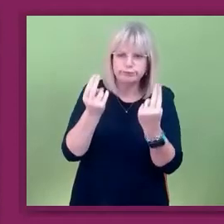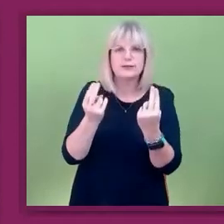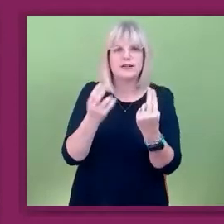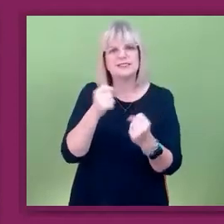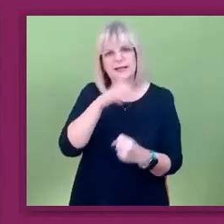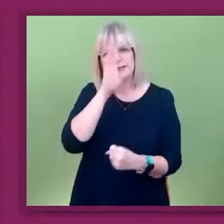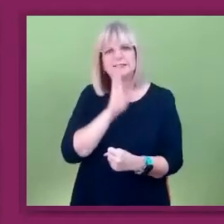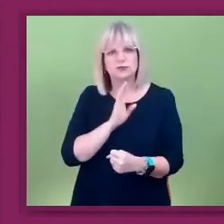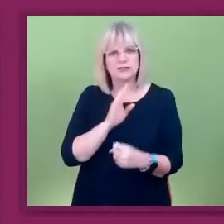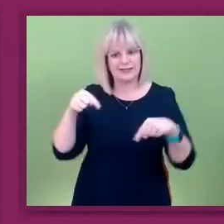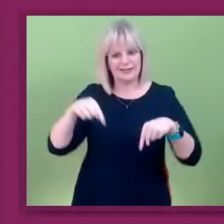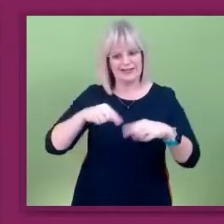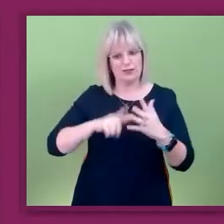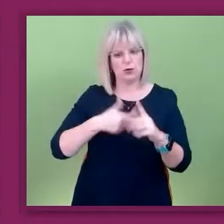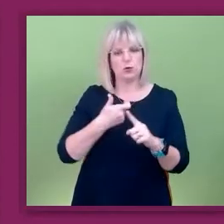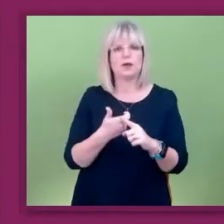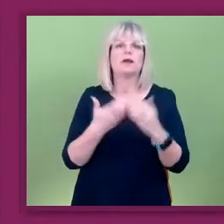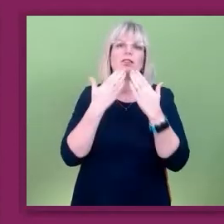Gray.